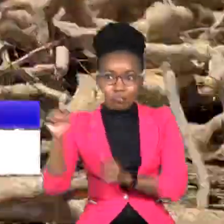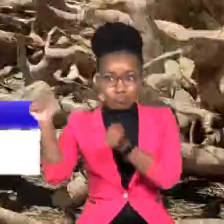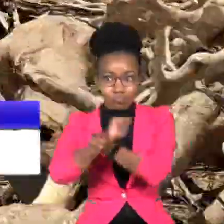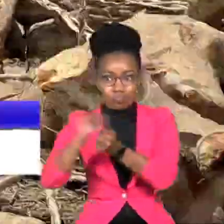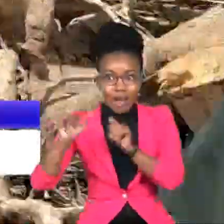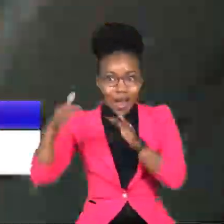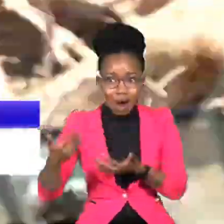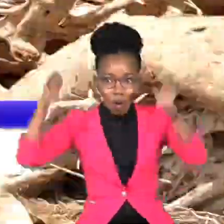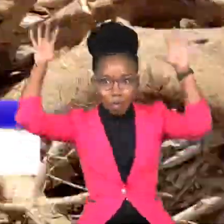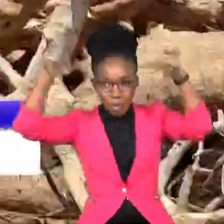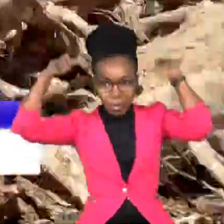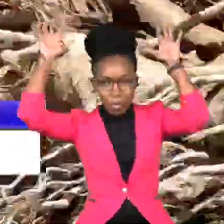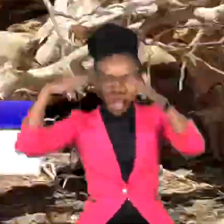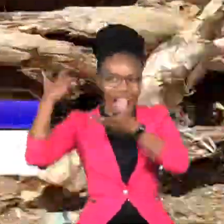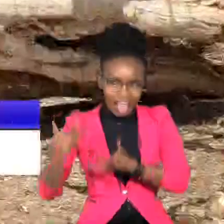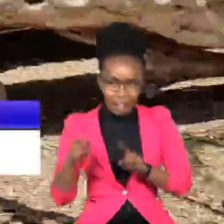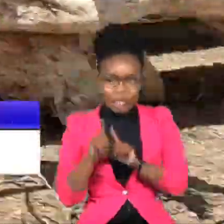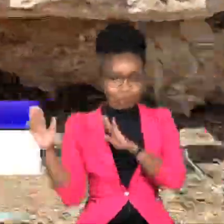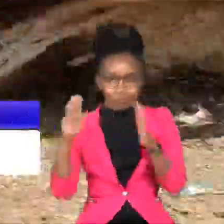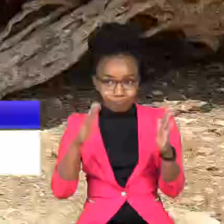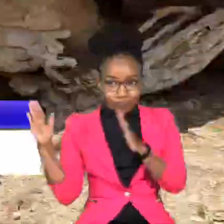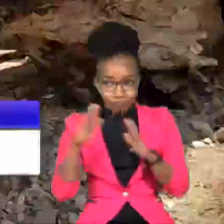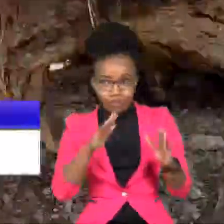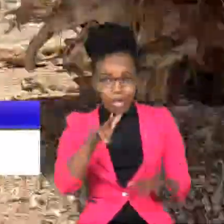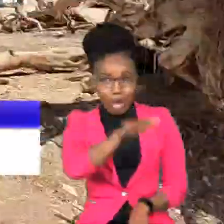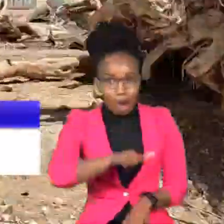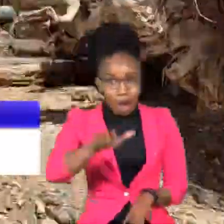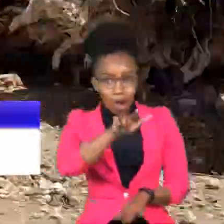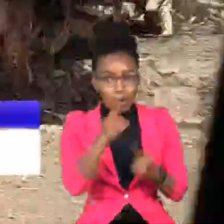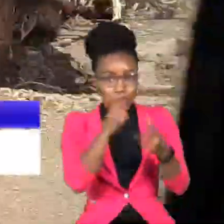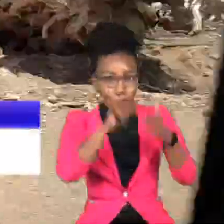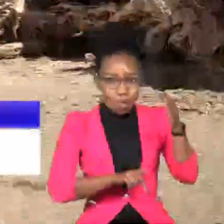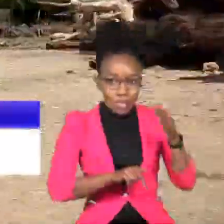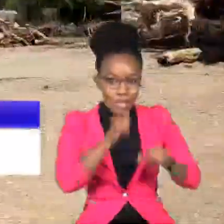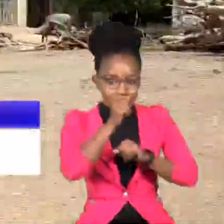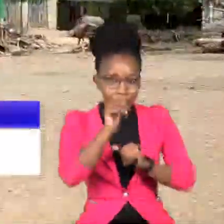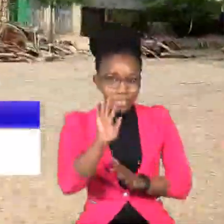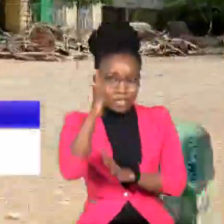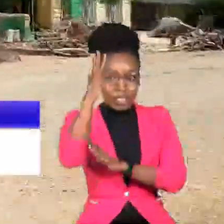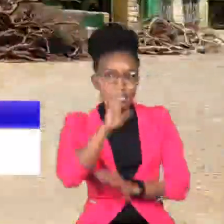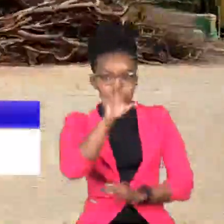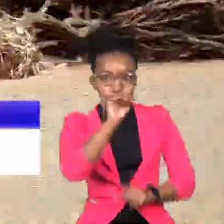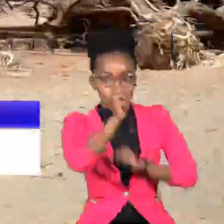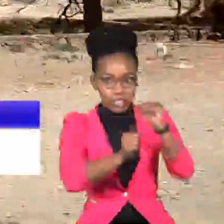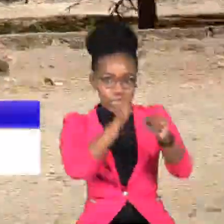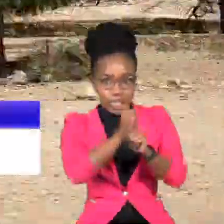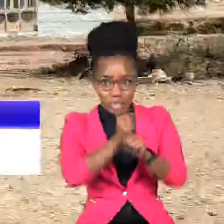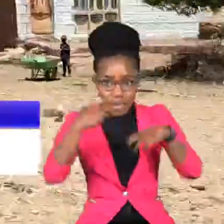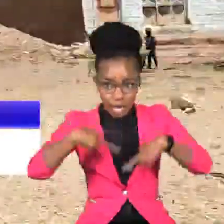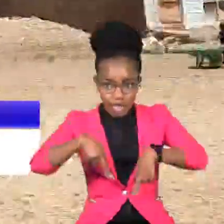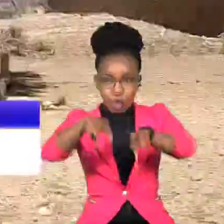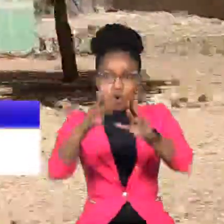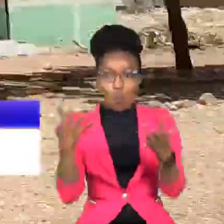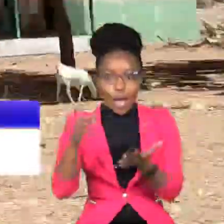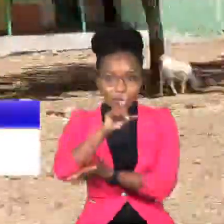rains and wind. Locals say the tree was there for more than 50 years, in the middle of the road in Nabo